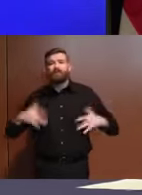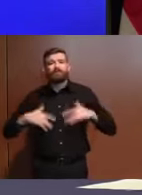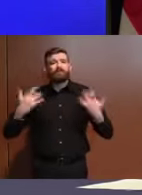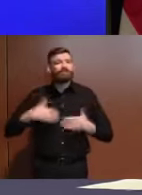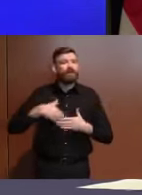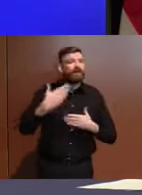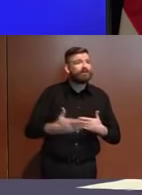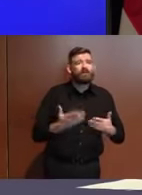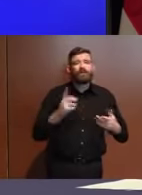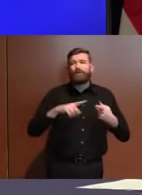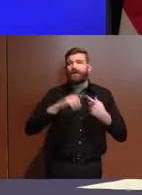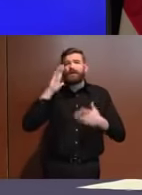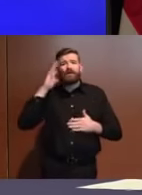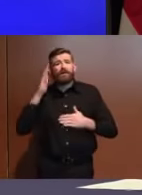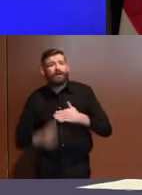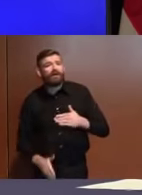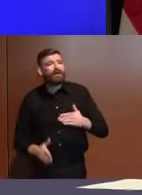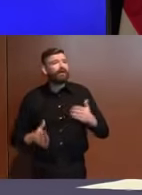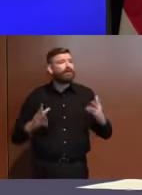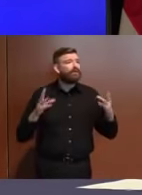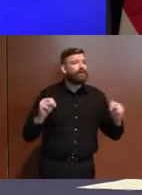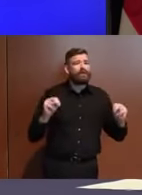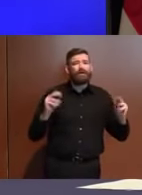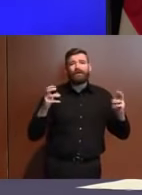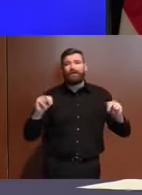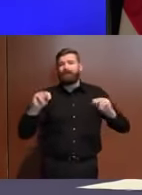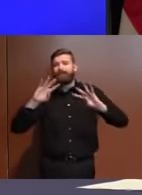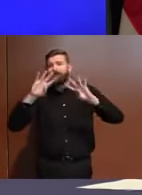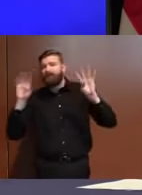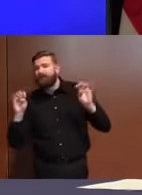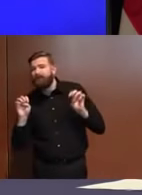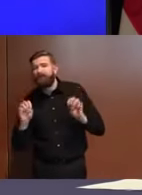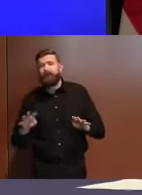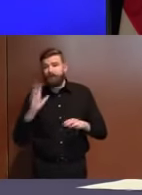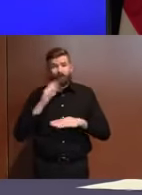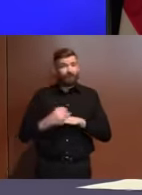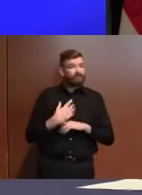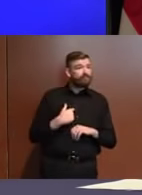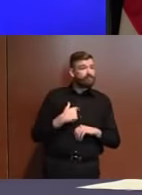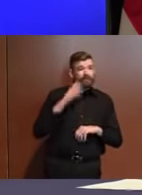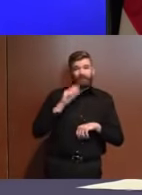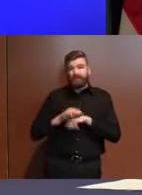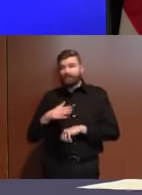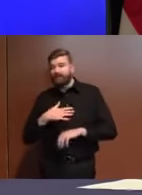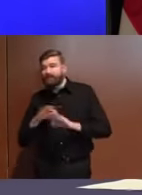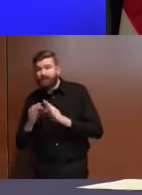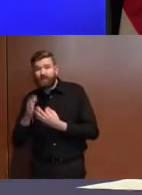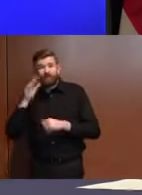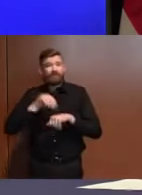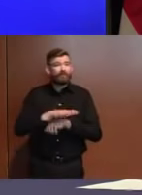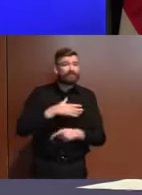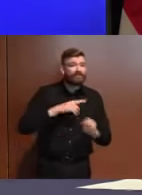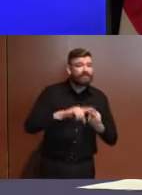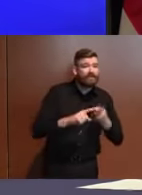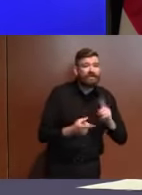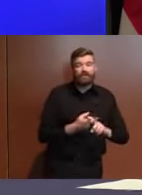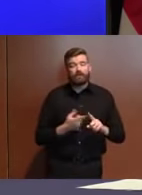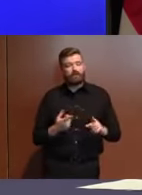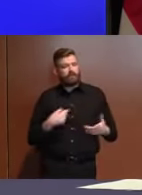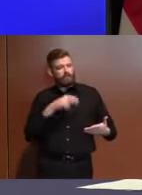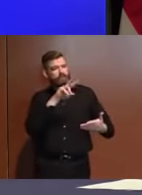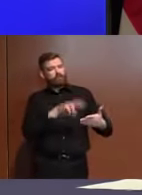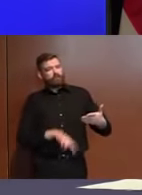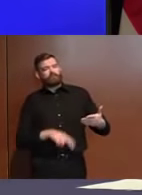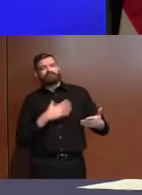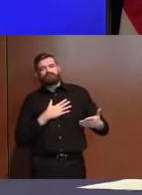it going to stop? Is it going to impact me directly or a family member or a friend? But it was also striking, and this is